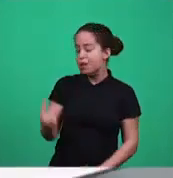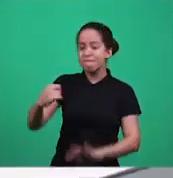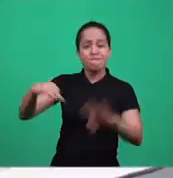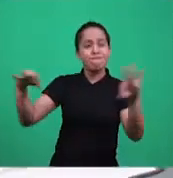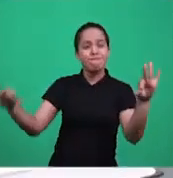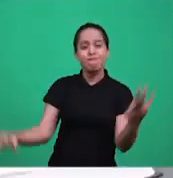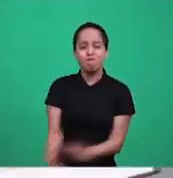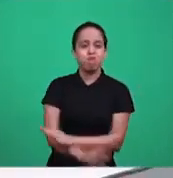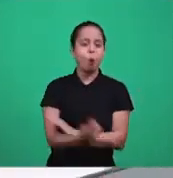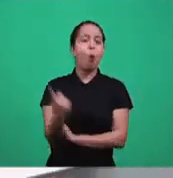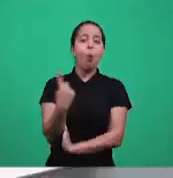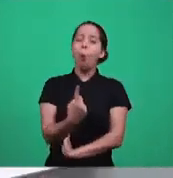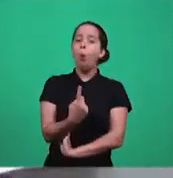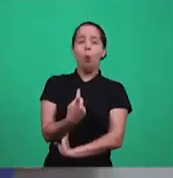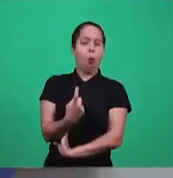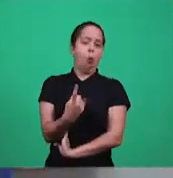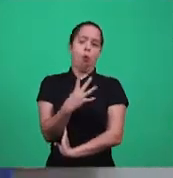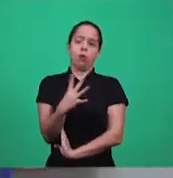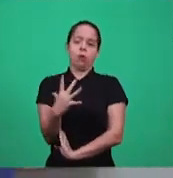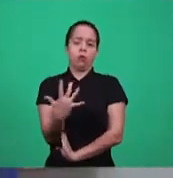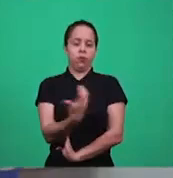have Jesus, you have everything you need.